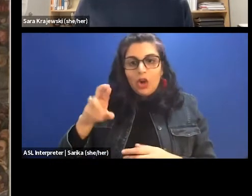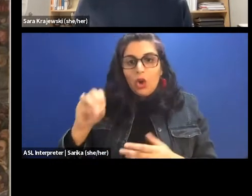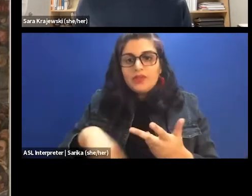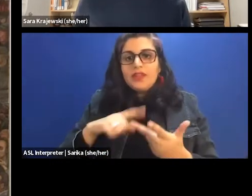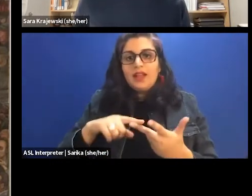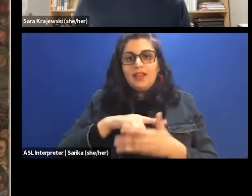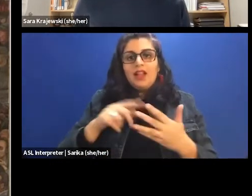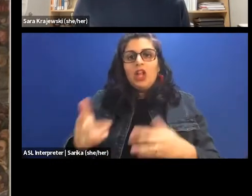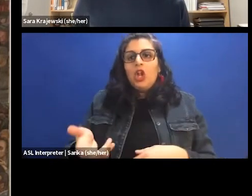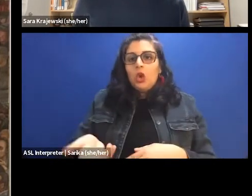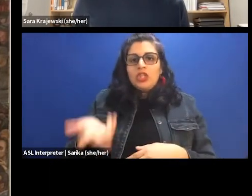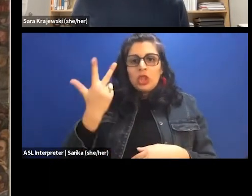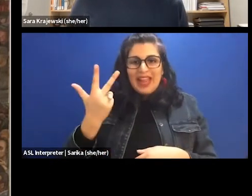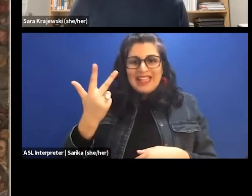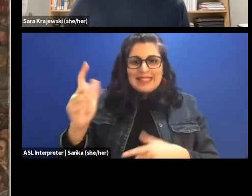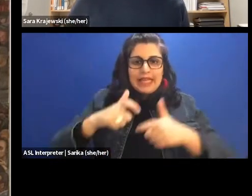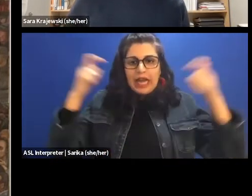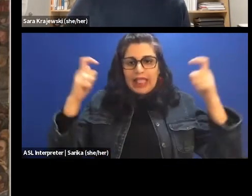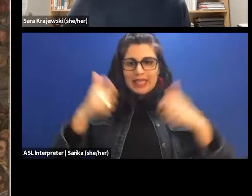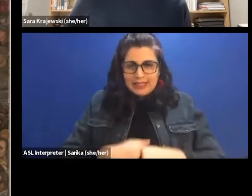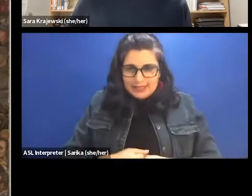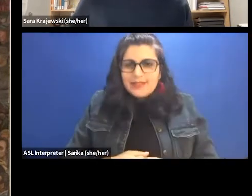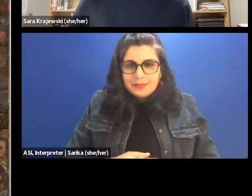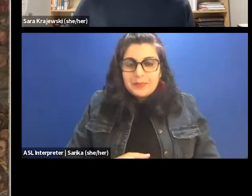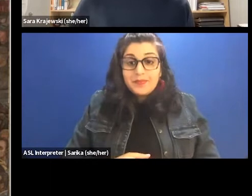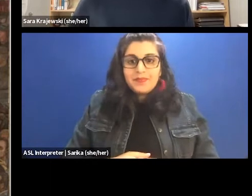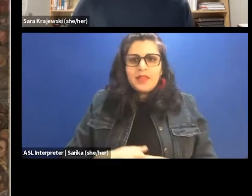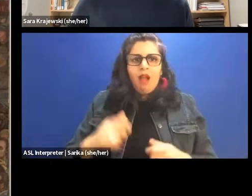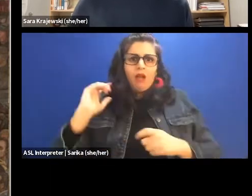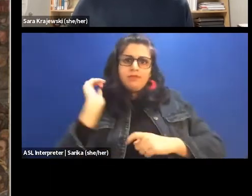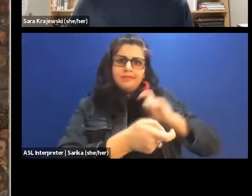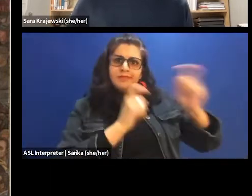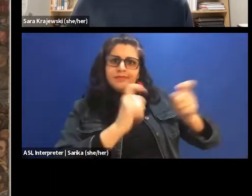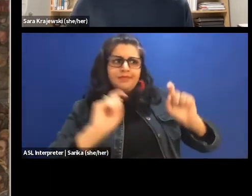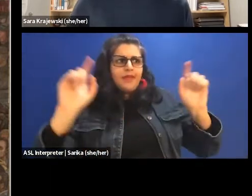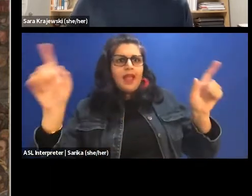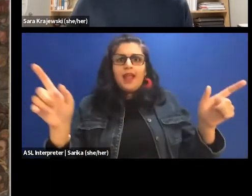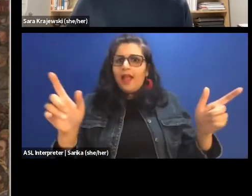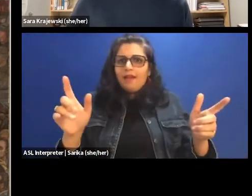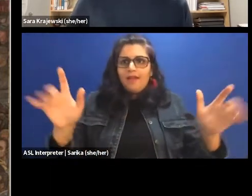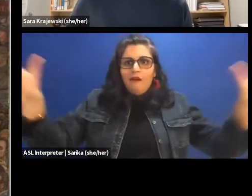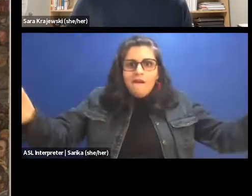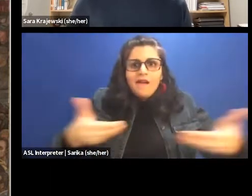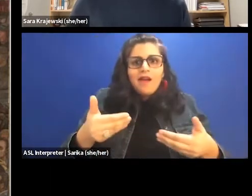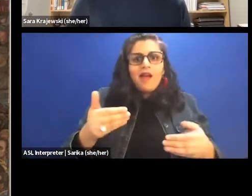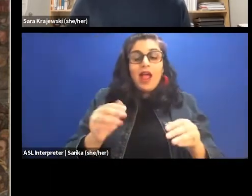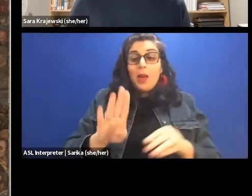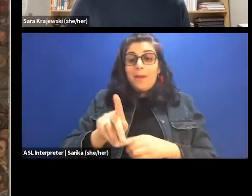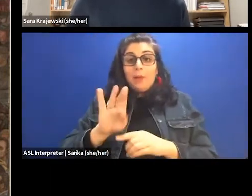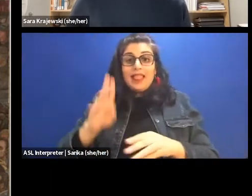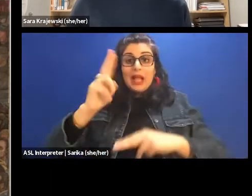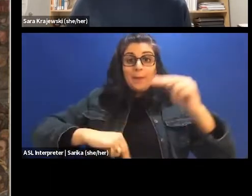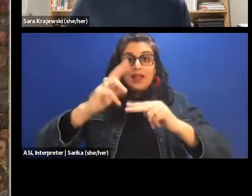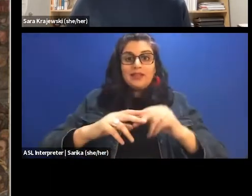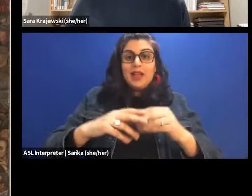Tres Grandes, and they were awarded many mural commissions in public buildings. And their work resulted in a